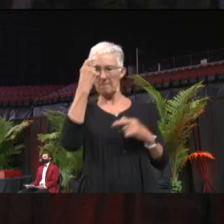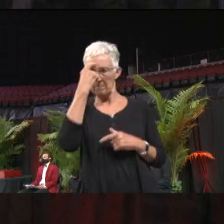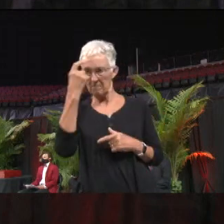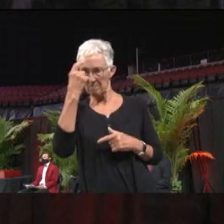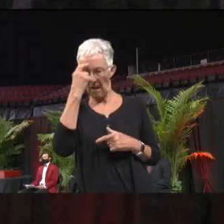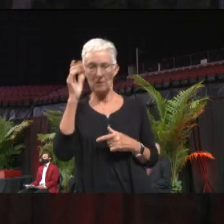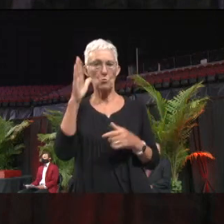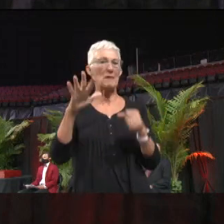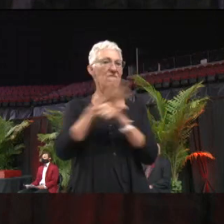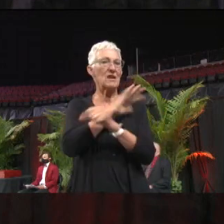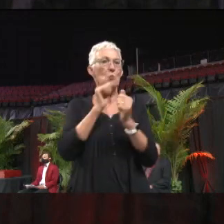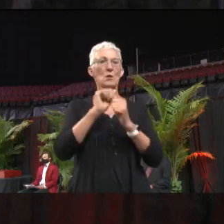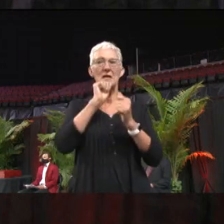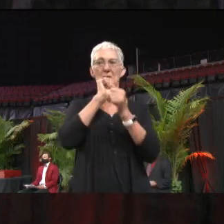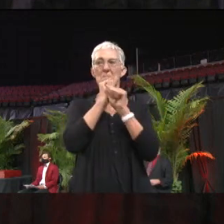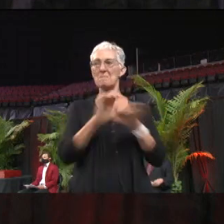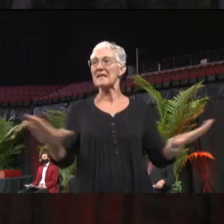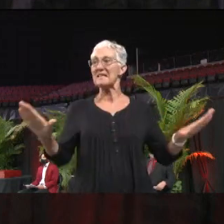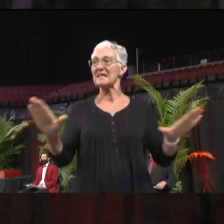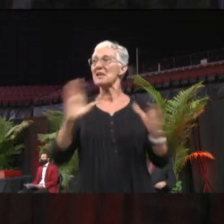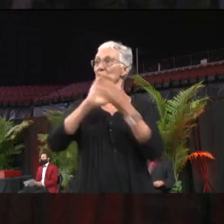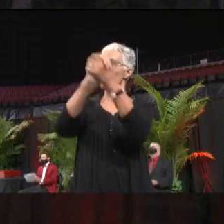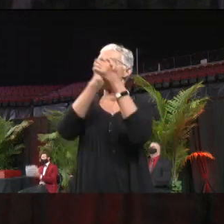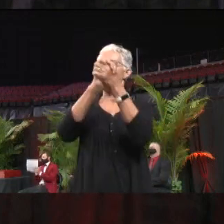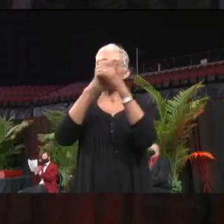passes. Congratulations, class of 2020.